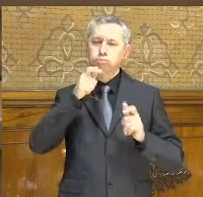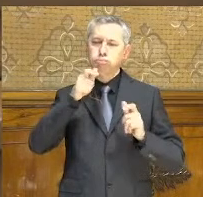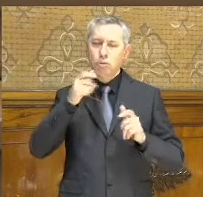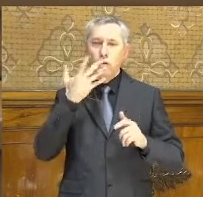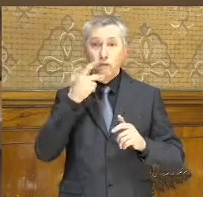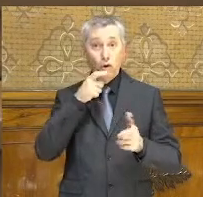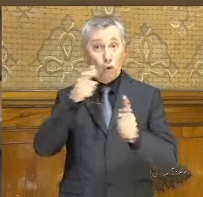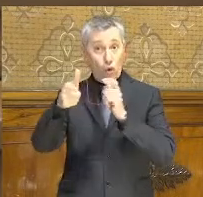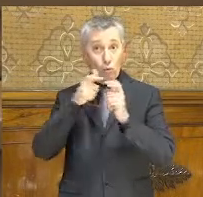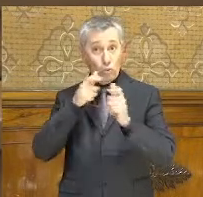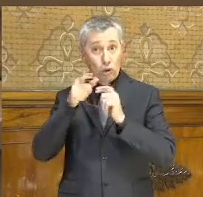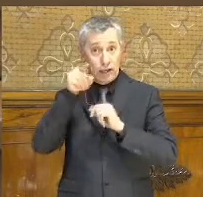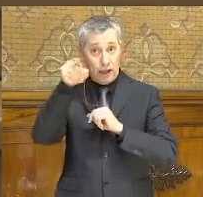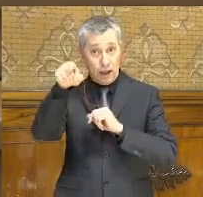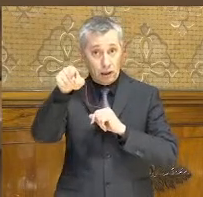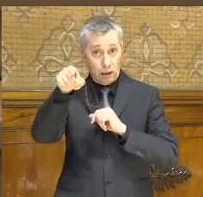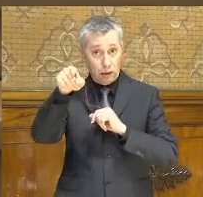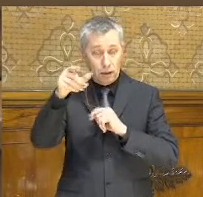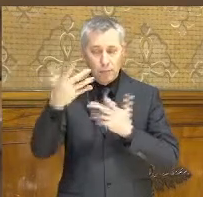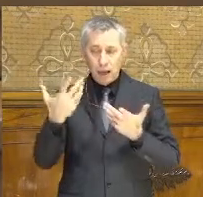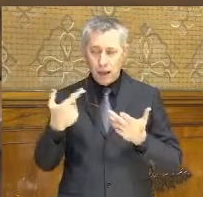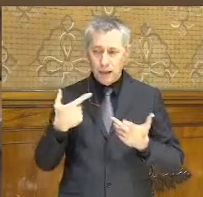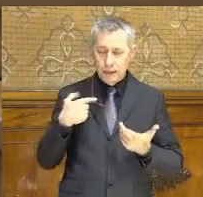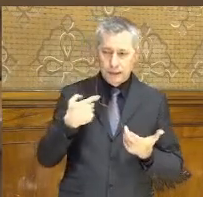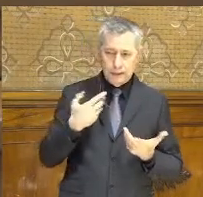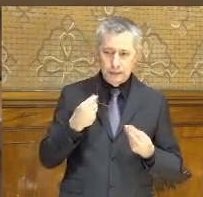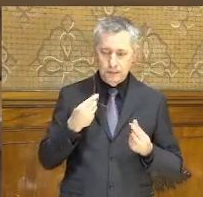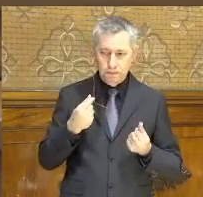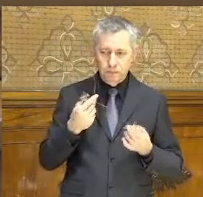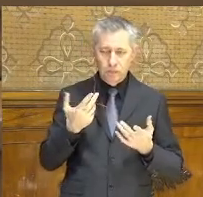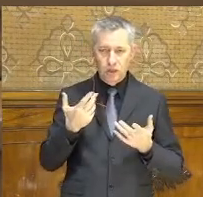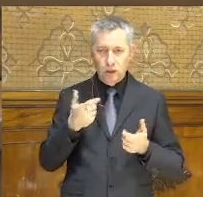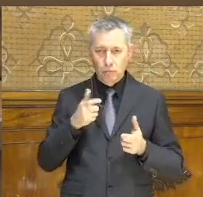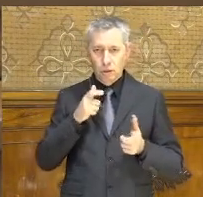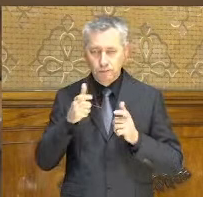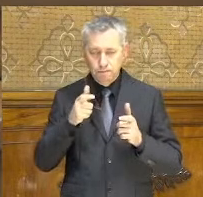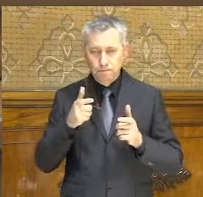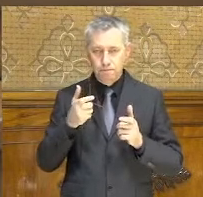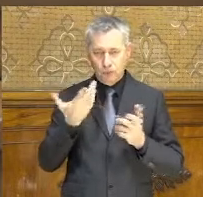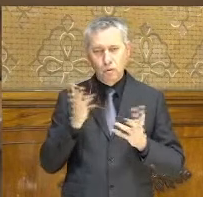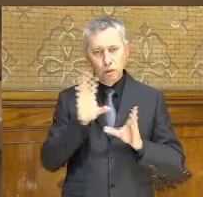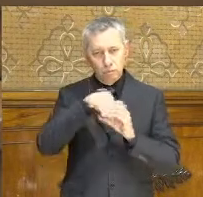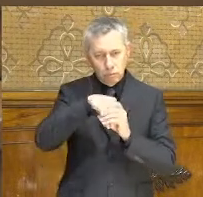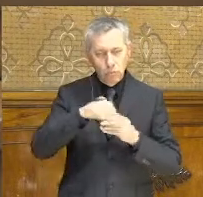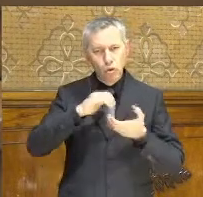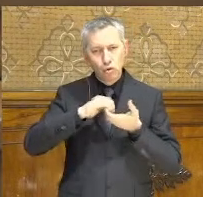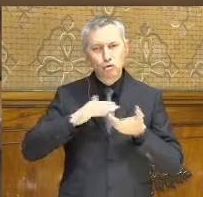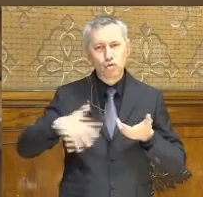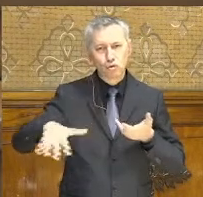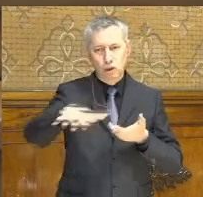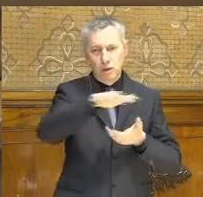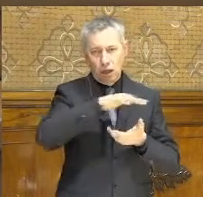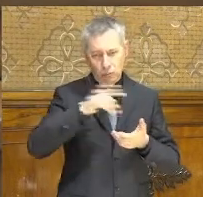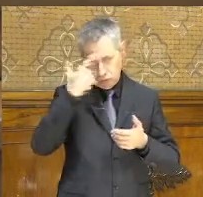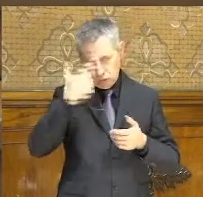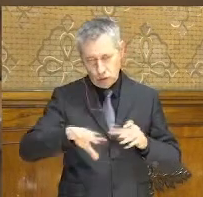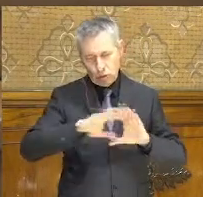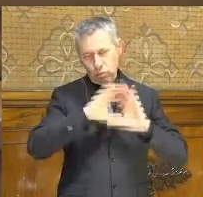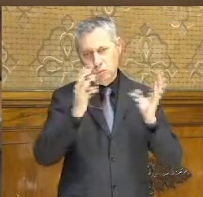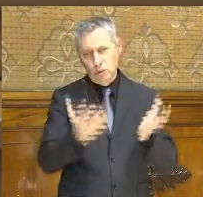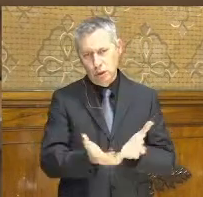are living in a pluralistic society. We know that on this planet, human